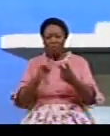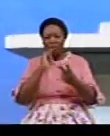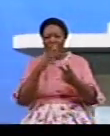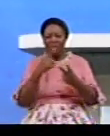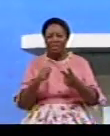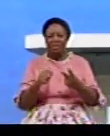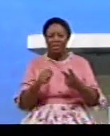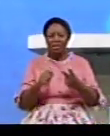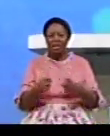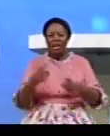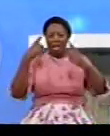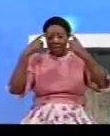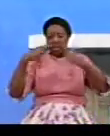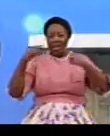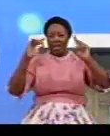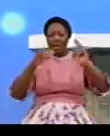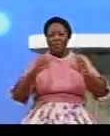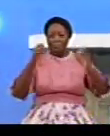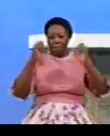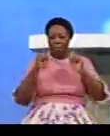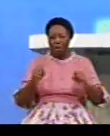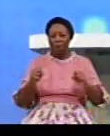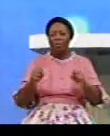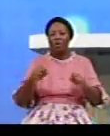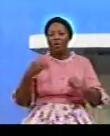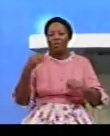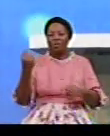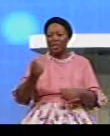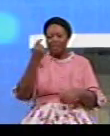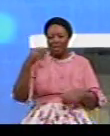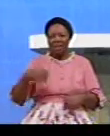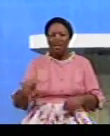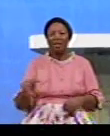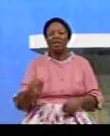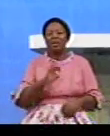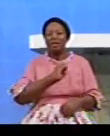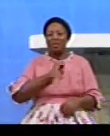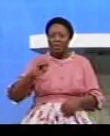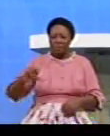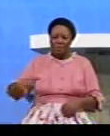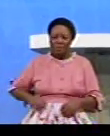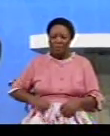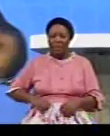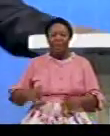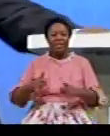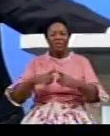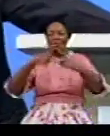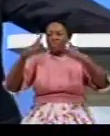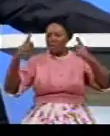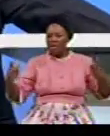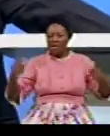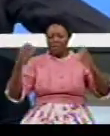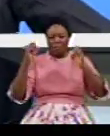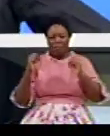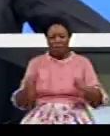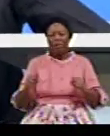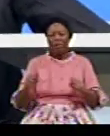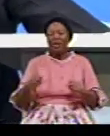spirit of the devil. When the Holy Ghost is gone, no place will be